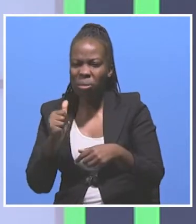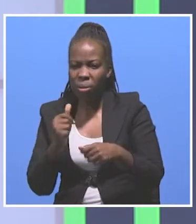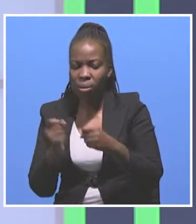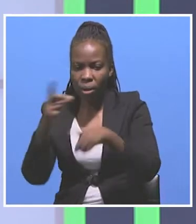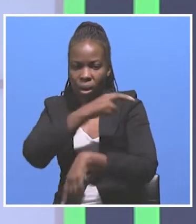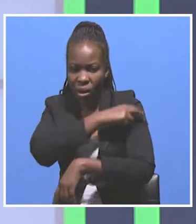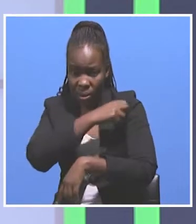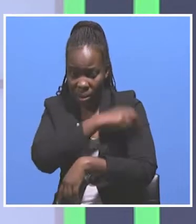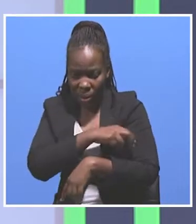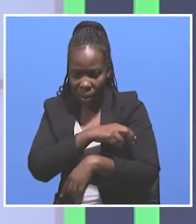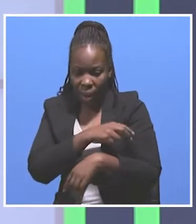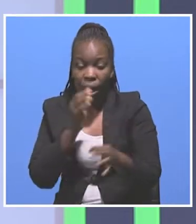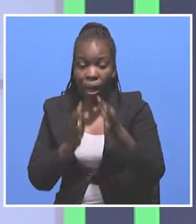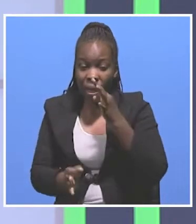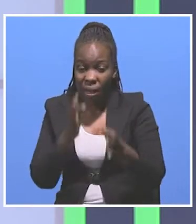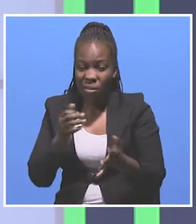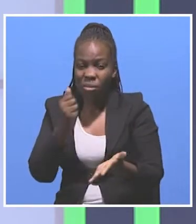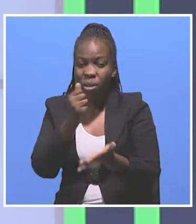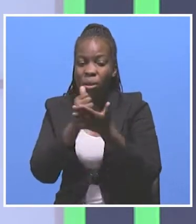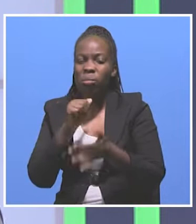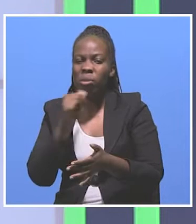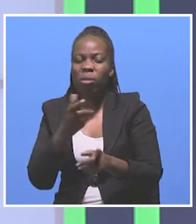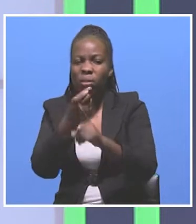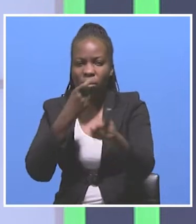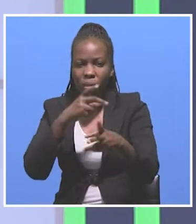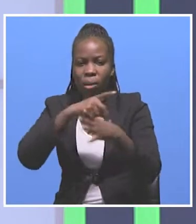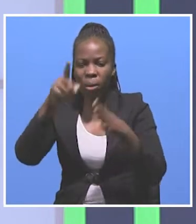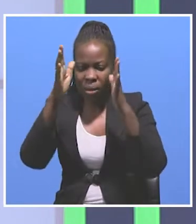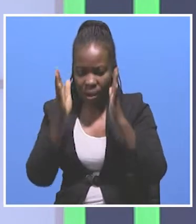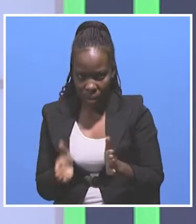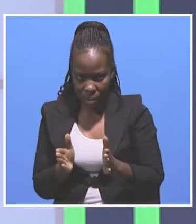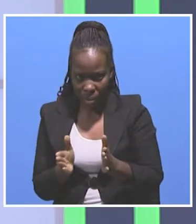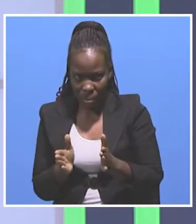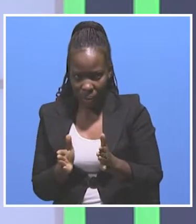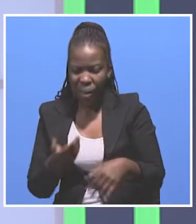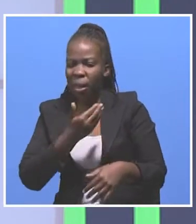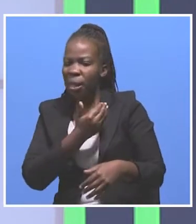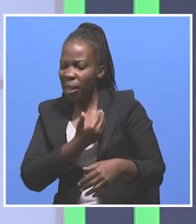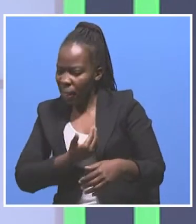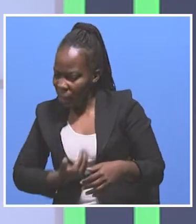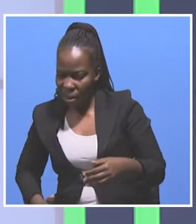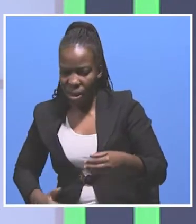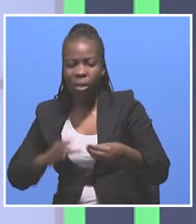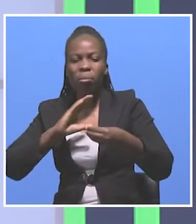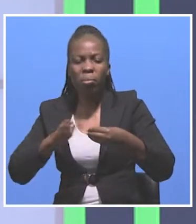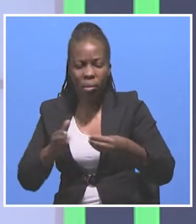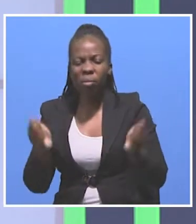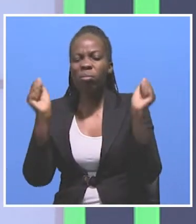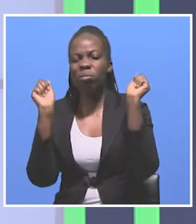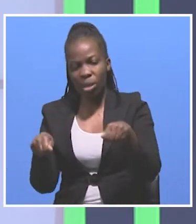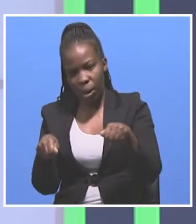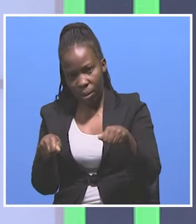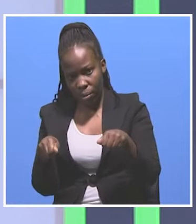not assisted by a qualified, trained, certified personnel, then anything can happen to you